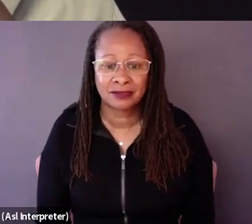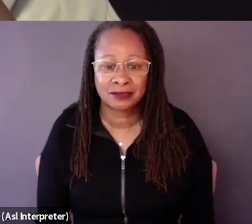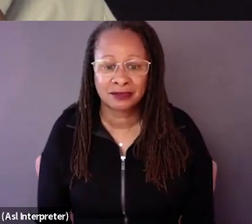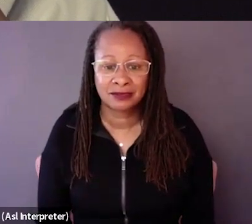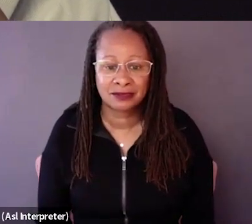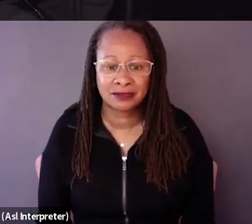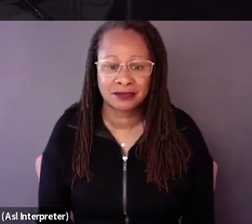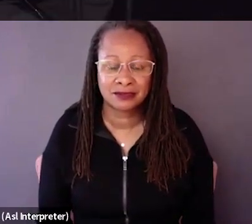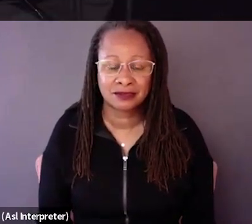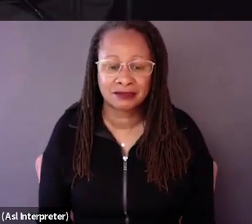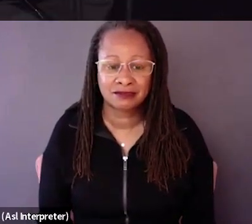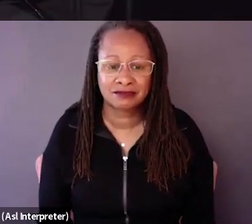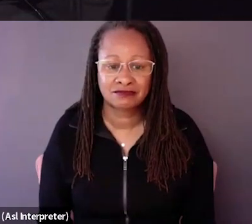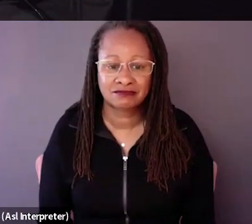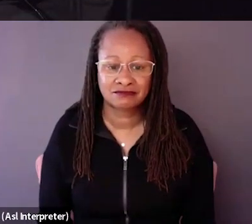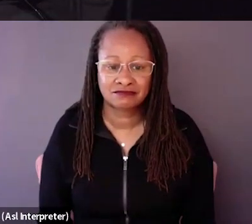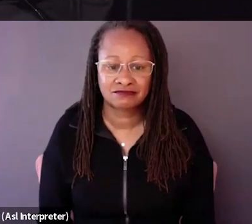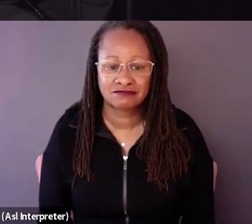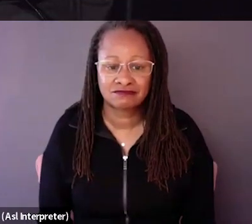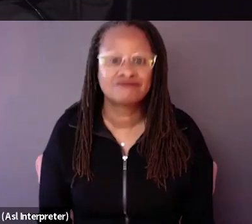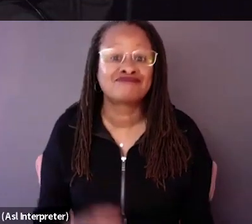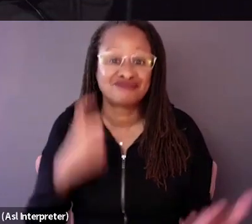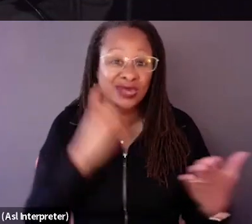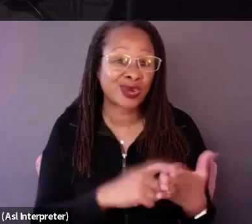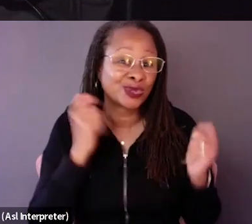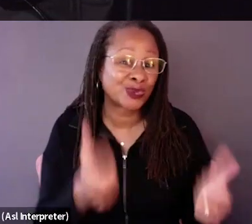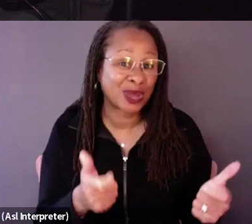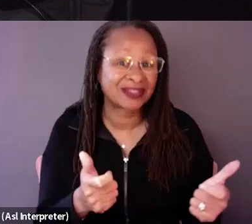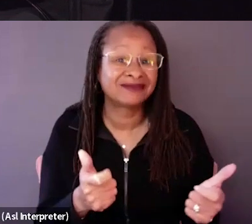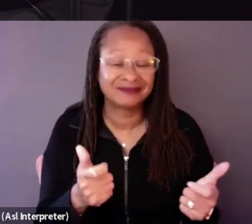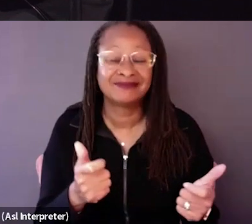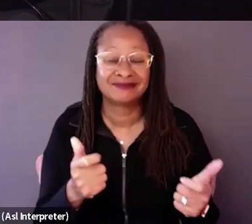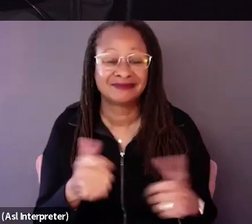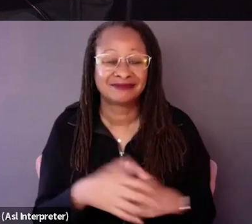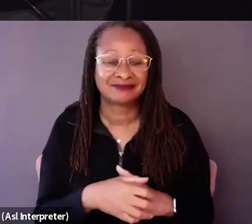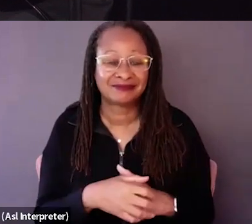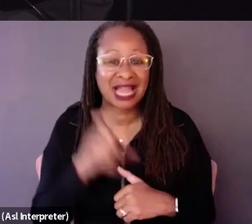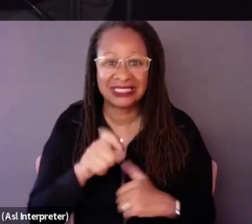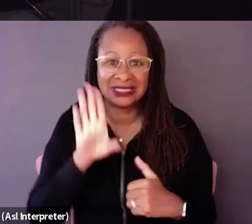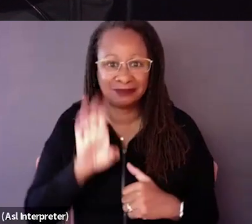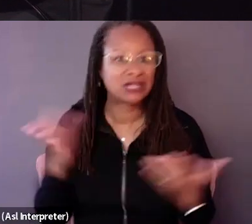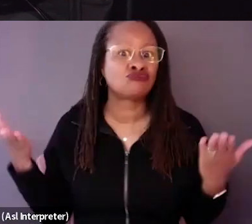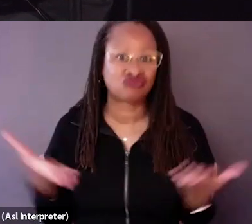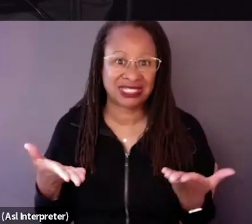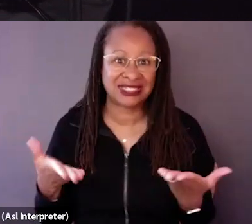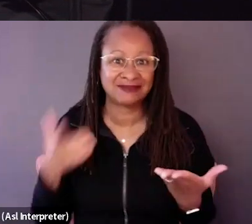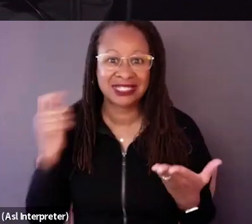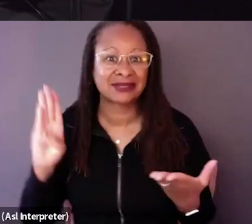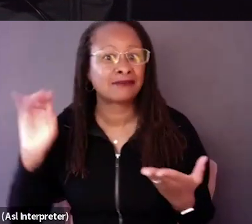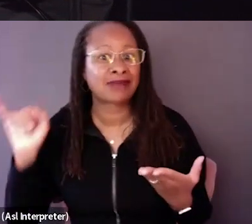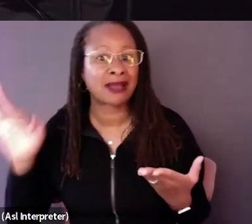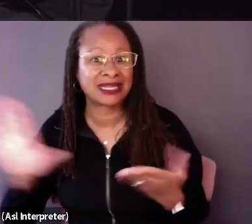when Christopher reached out and shared the story, we met, and he was just like, yeah, let's go. And he was like, this is an